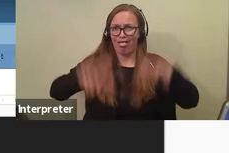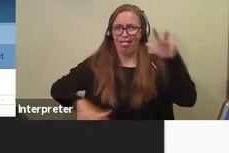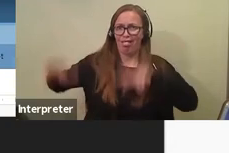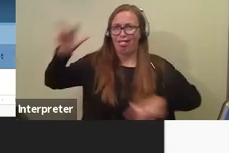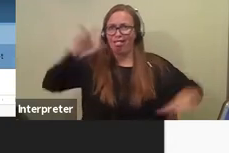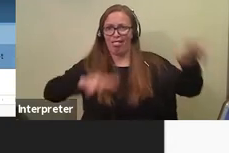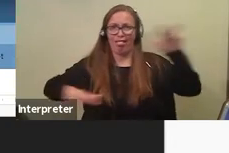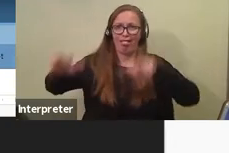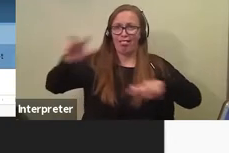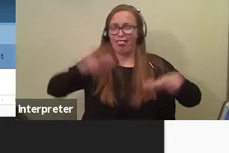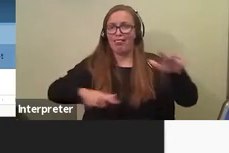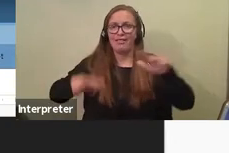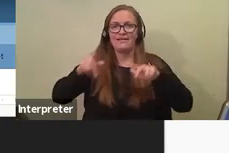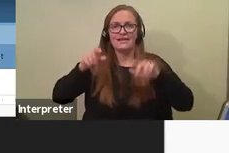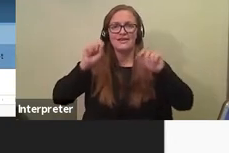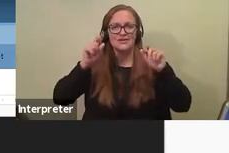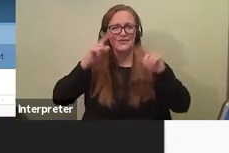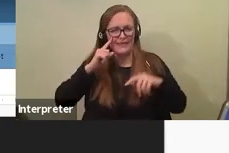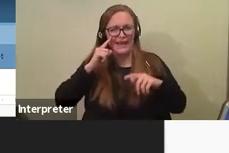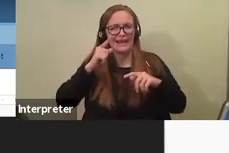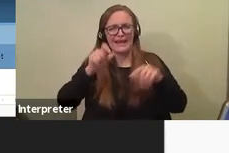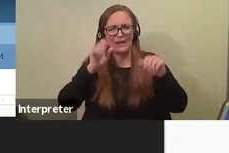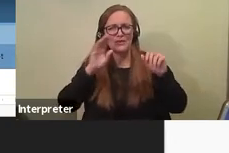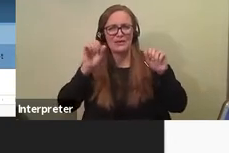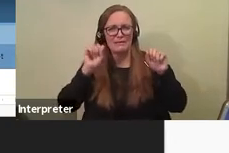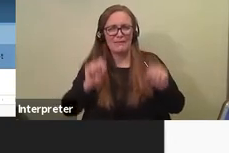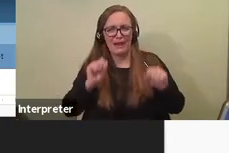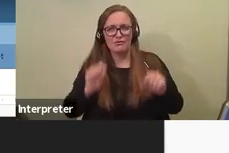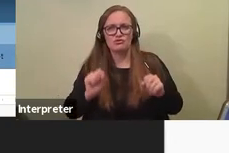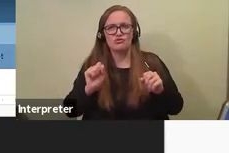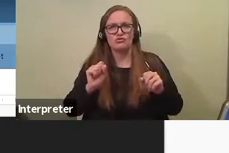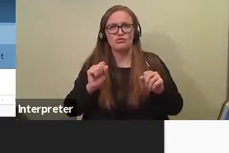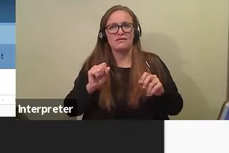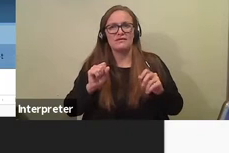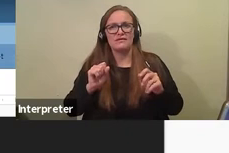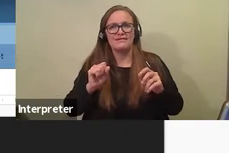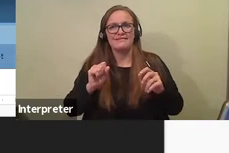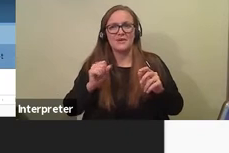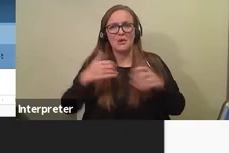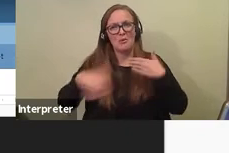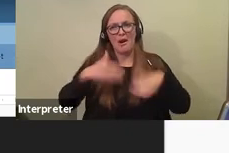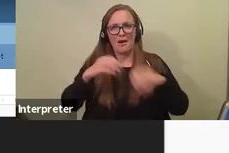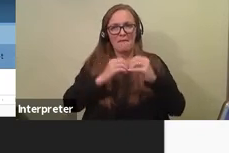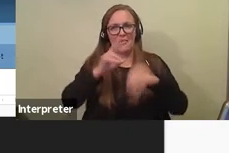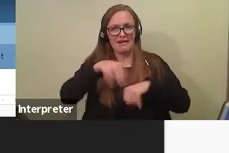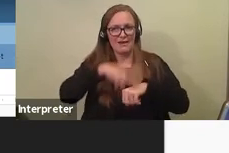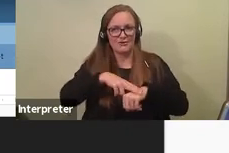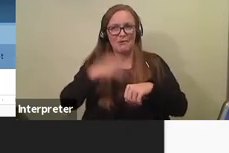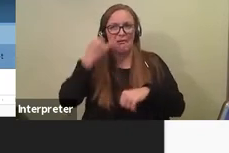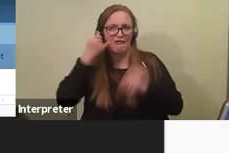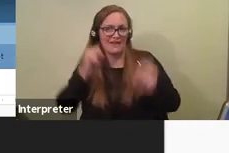be advanced enough to have figured out a perfect gait by the time they figure out how to get him to speak? Yeah, that's a really interesting